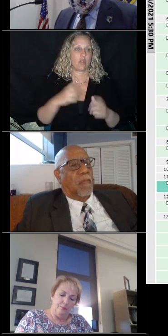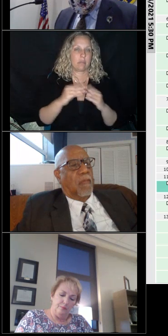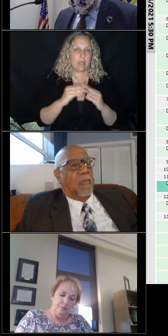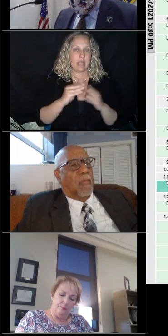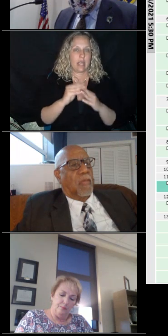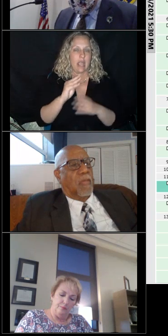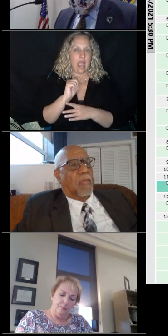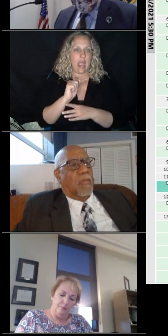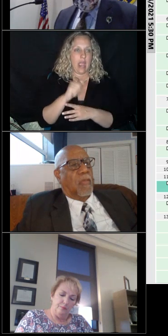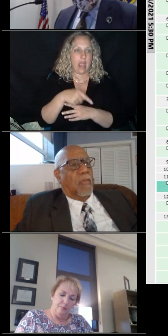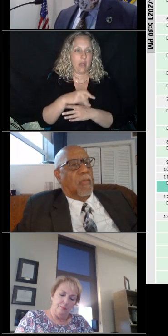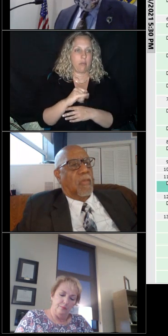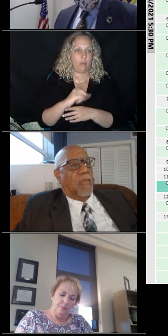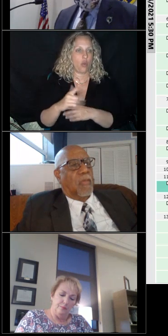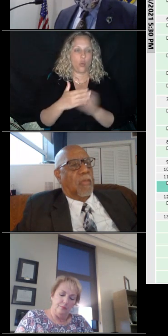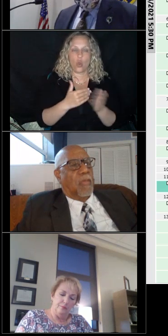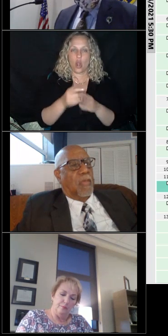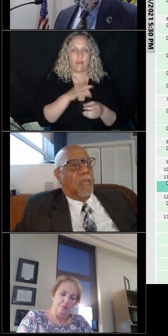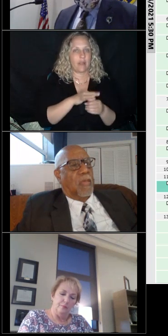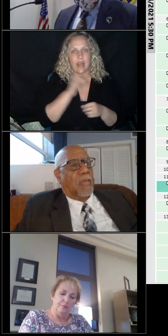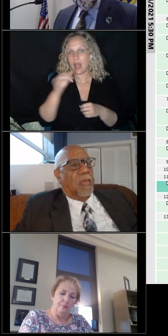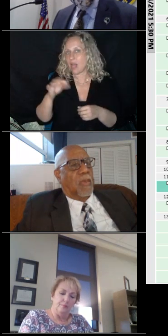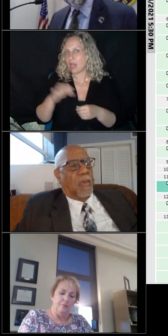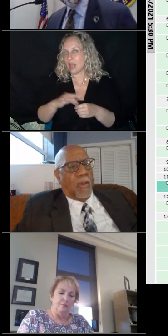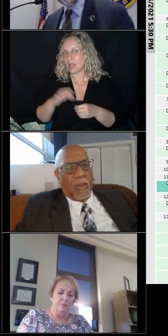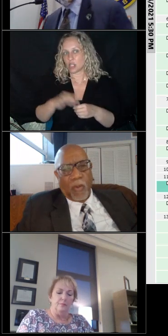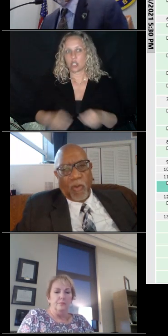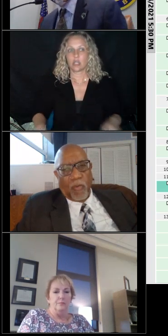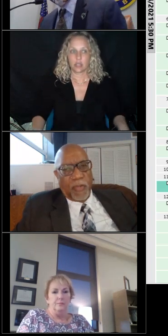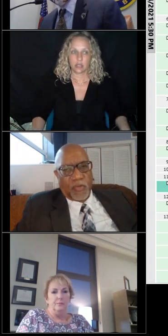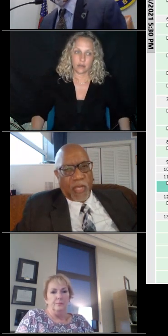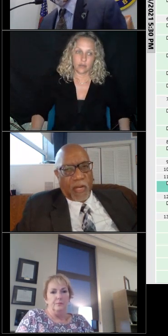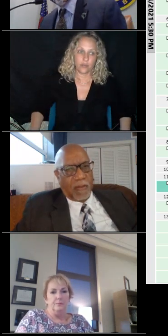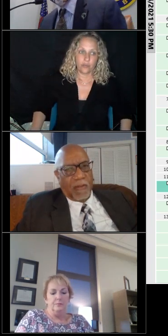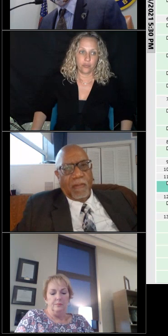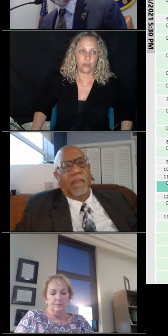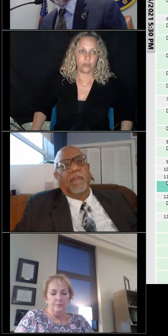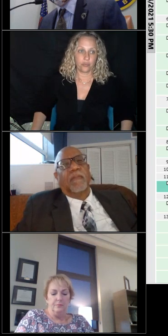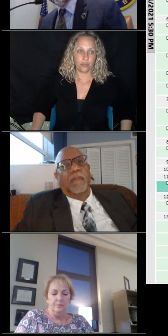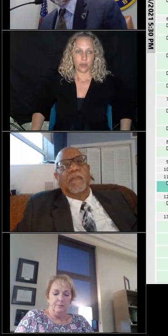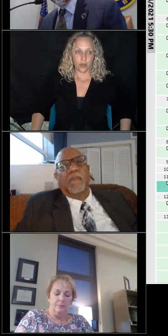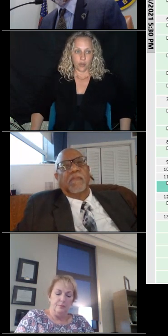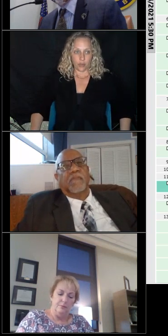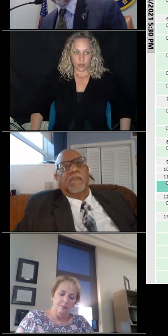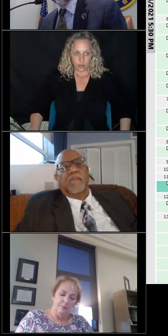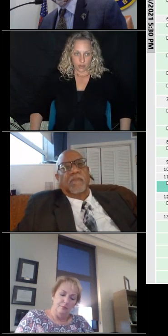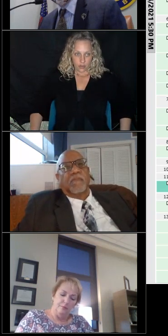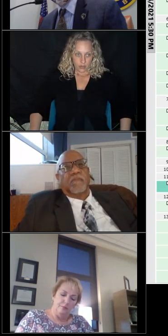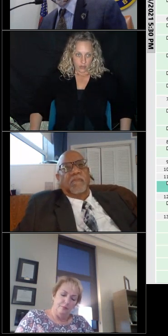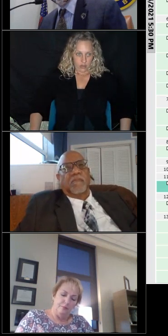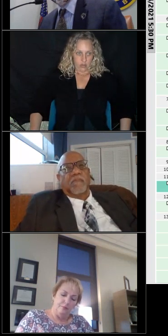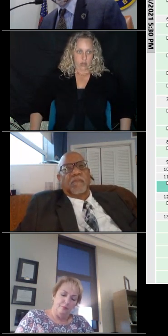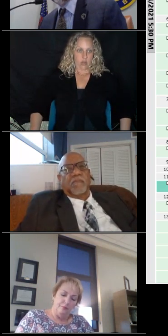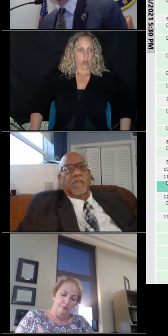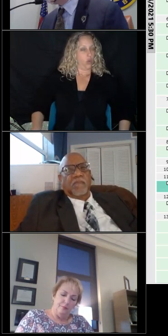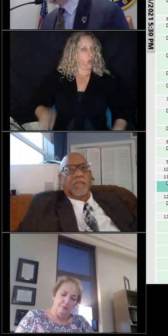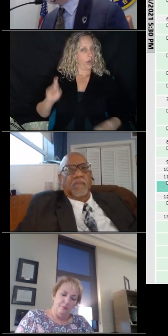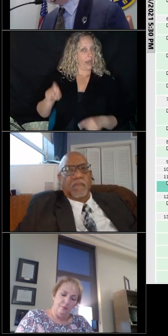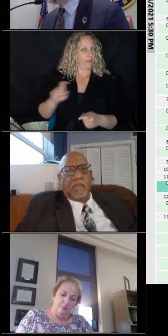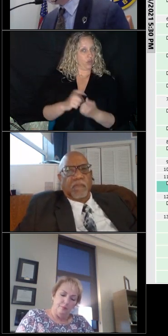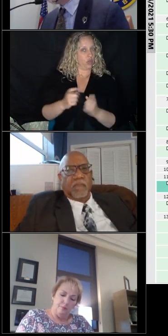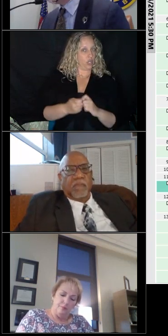because regardless of election or non-election, I think it would still. We would have to change the charter,